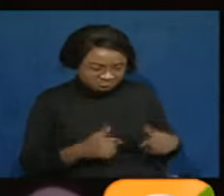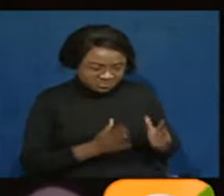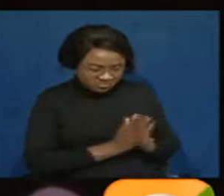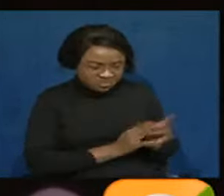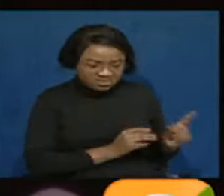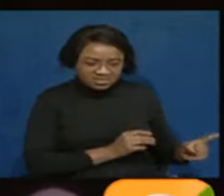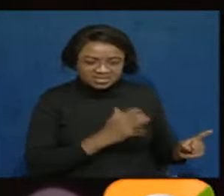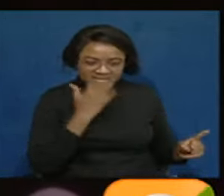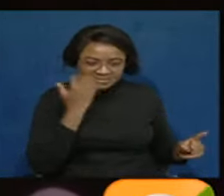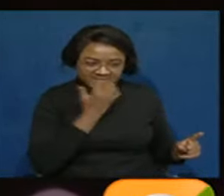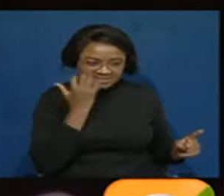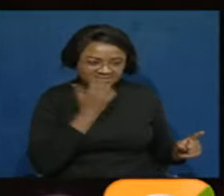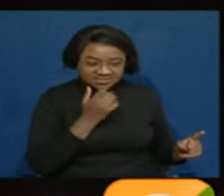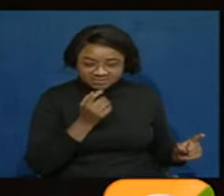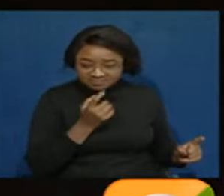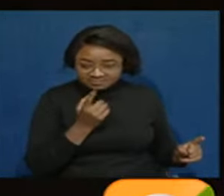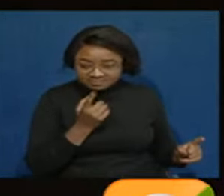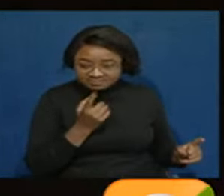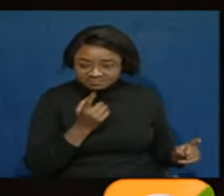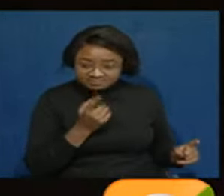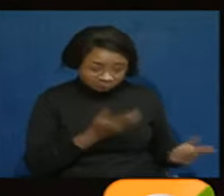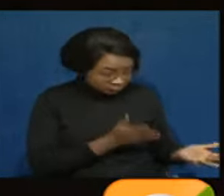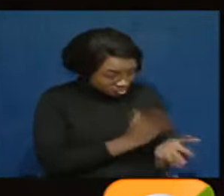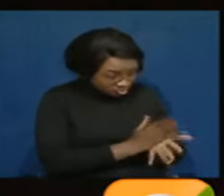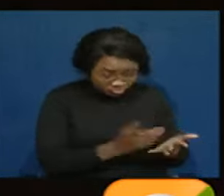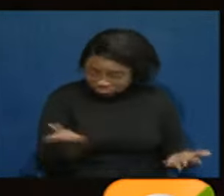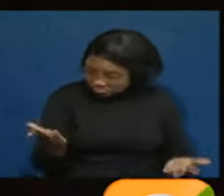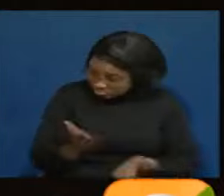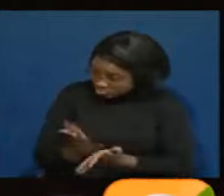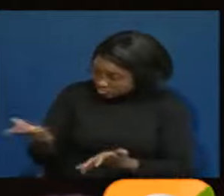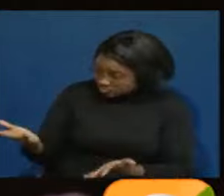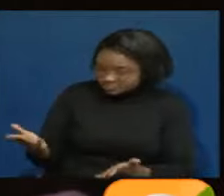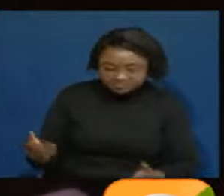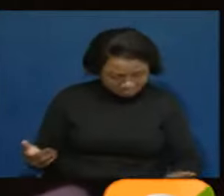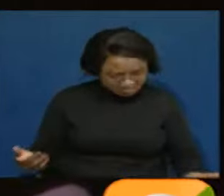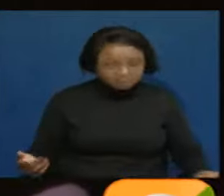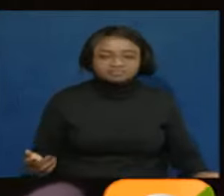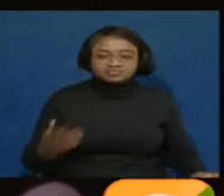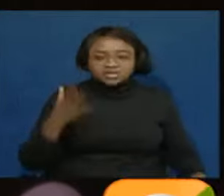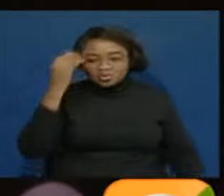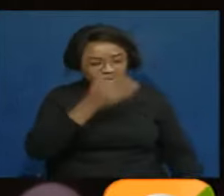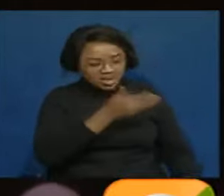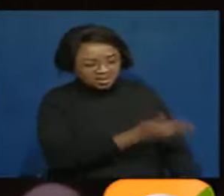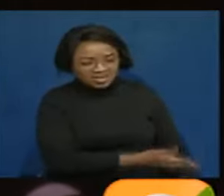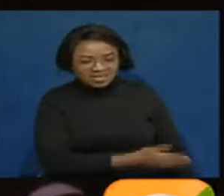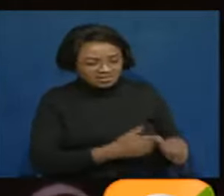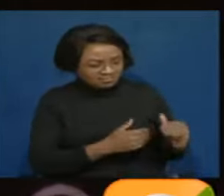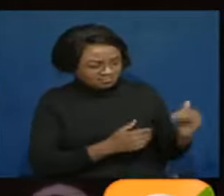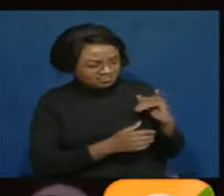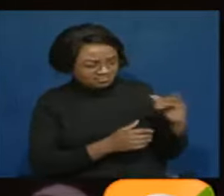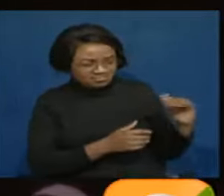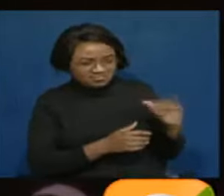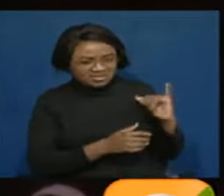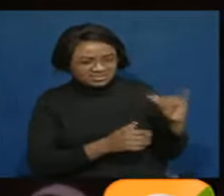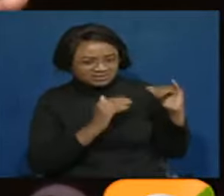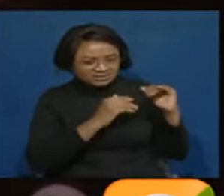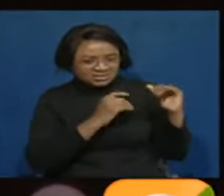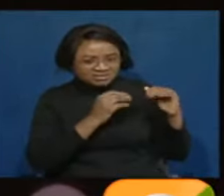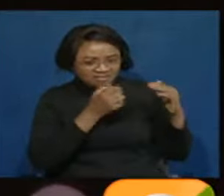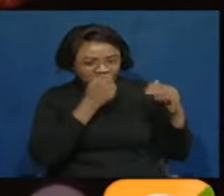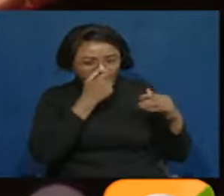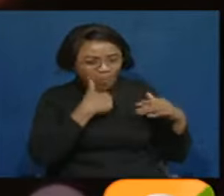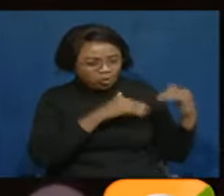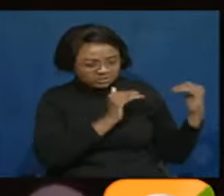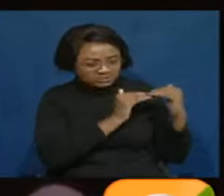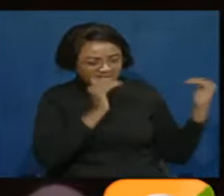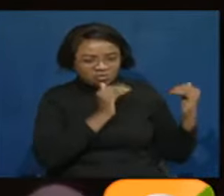Ni kweli ama si kweli? Si kweli? Kwa sababu huyu Rigiji ni mtu ya rika yangu. So tunaweza